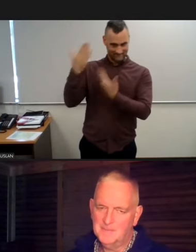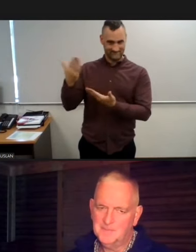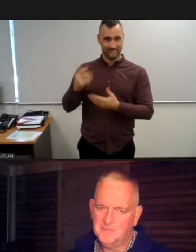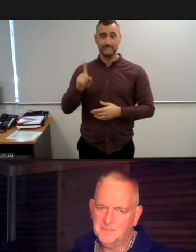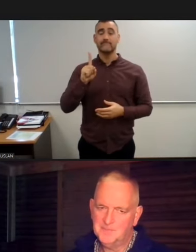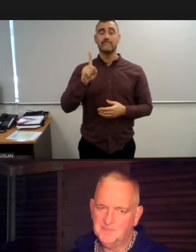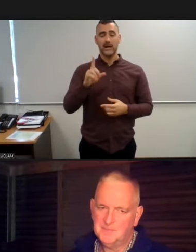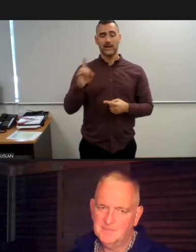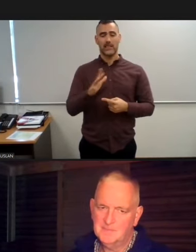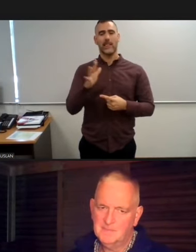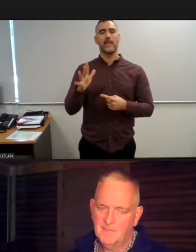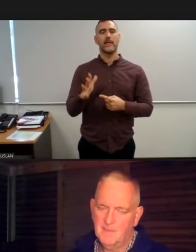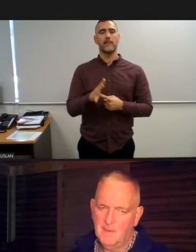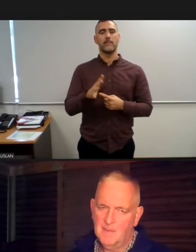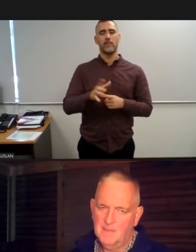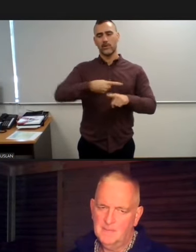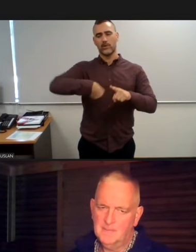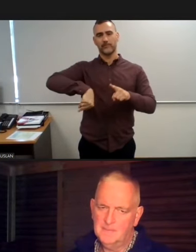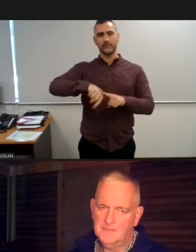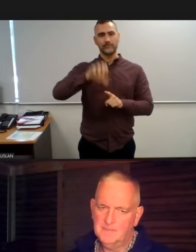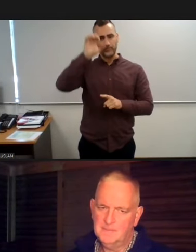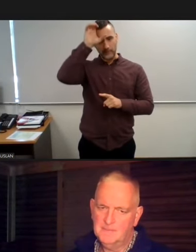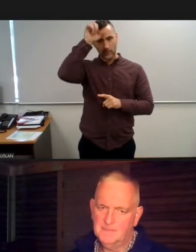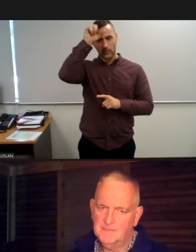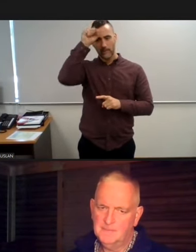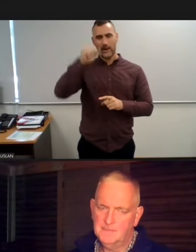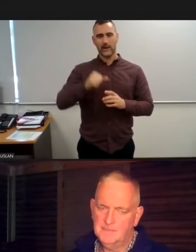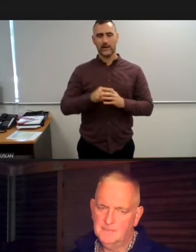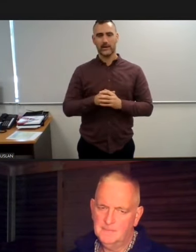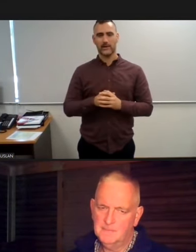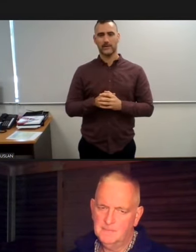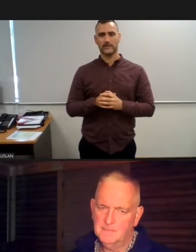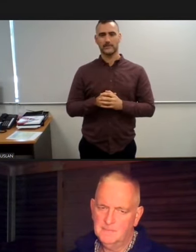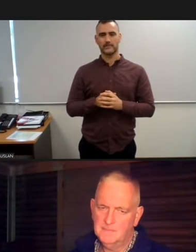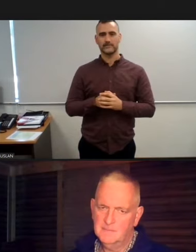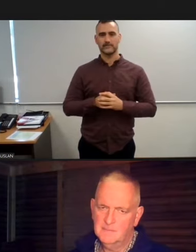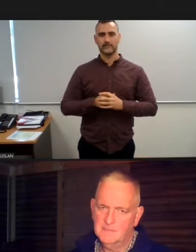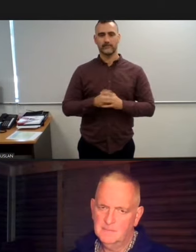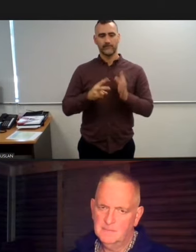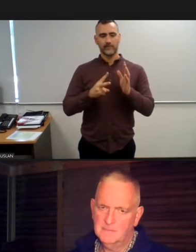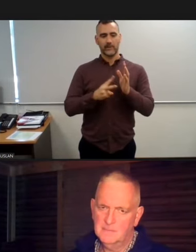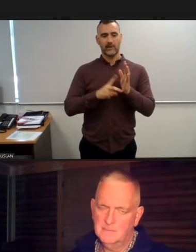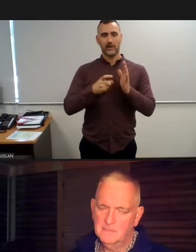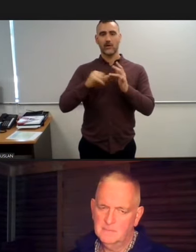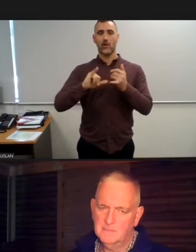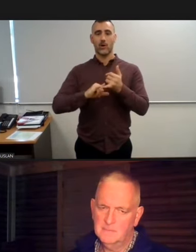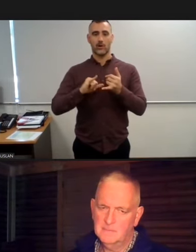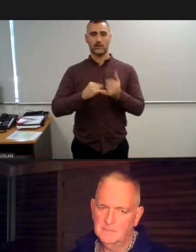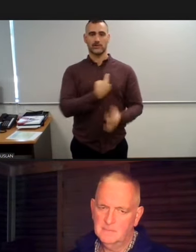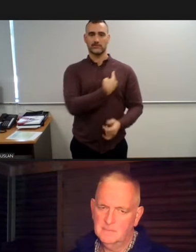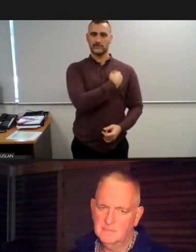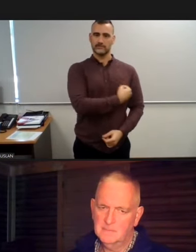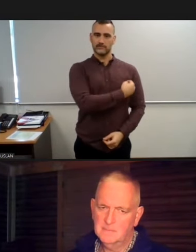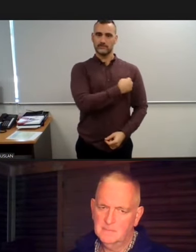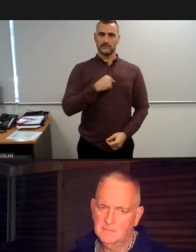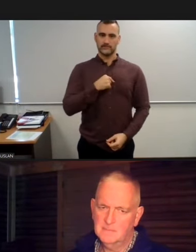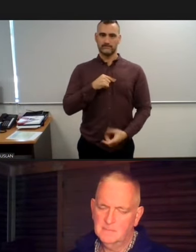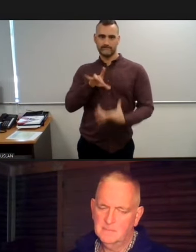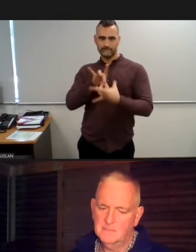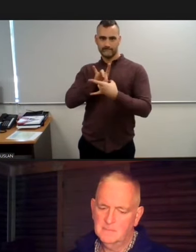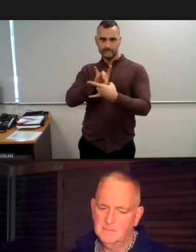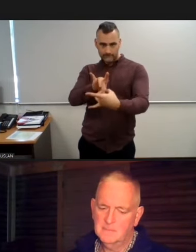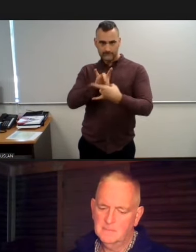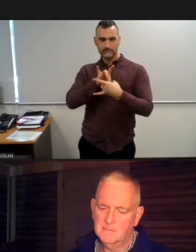The important thing, I think, and the thing that I know, Emma, you and VCOSS are working for is to make sure that we keep that connection going, that we keep the partnership